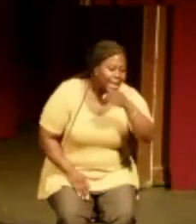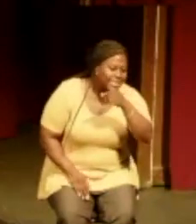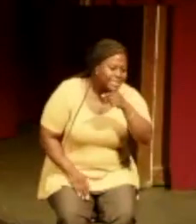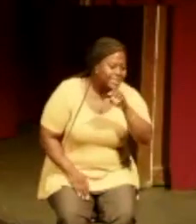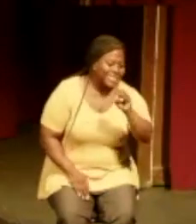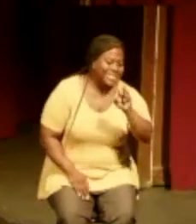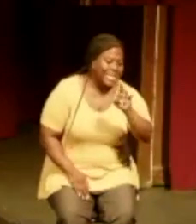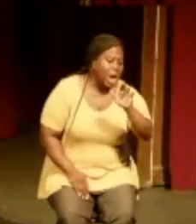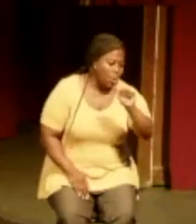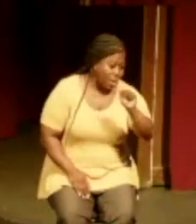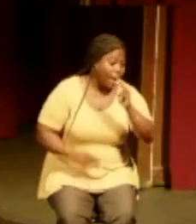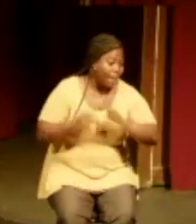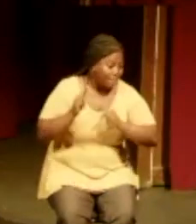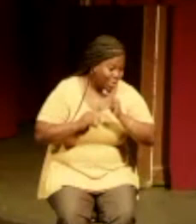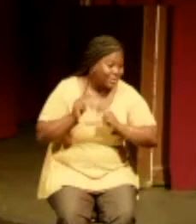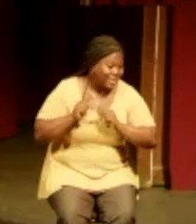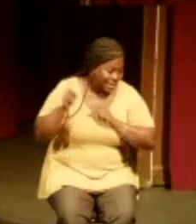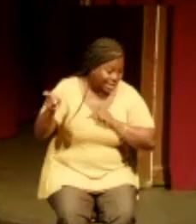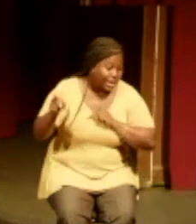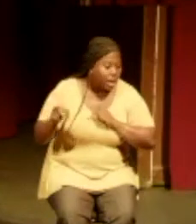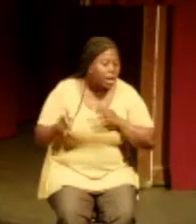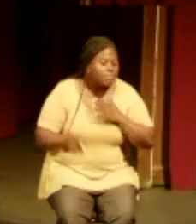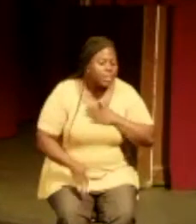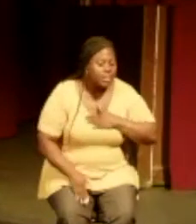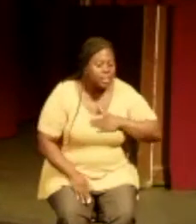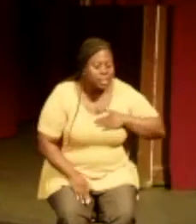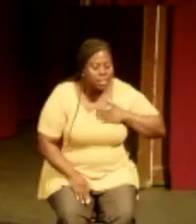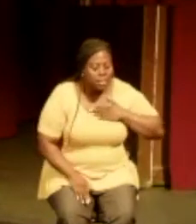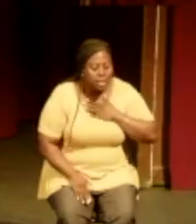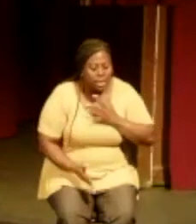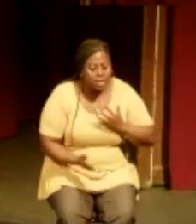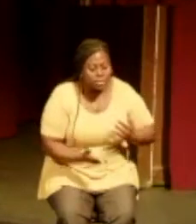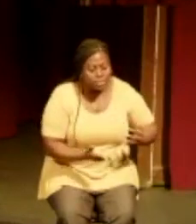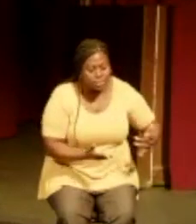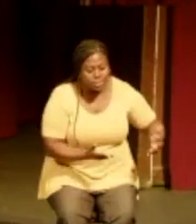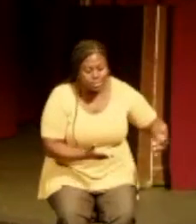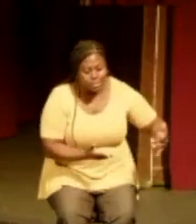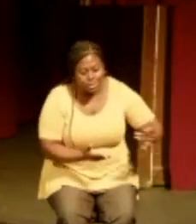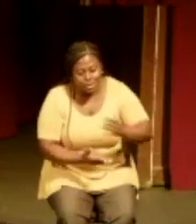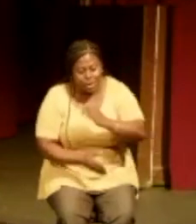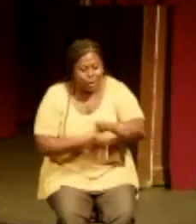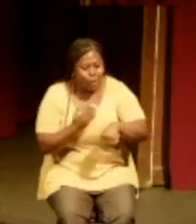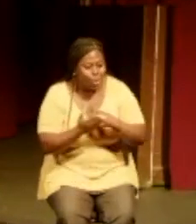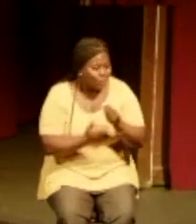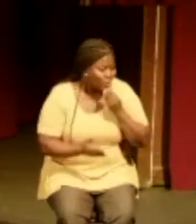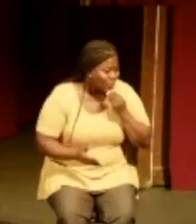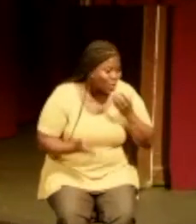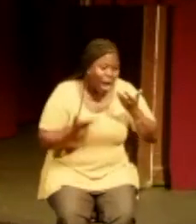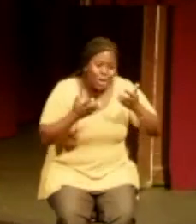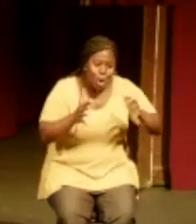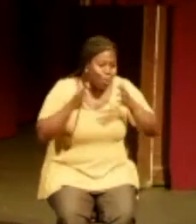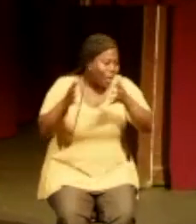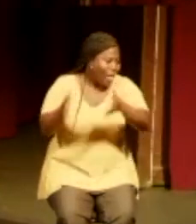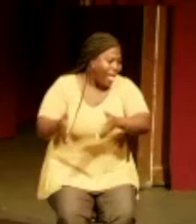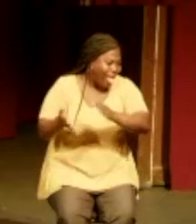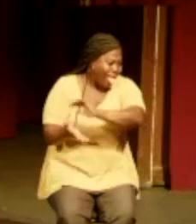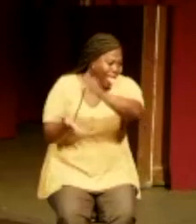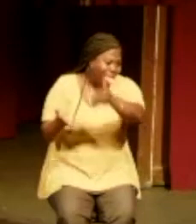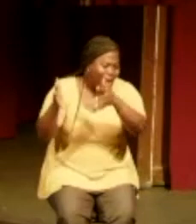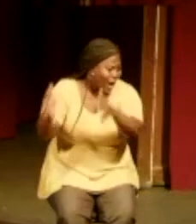part. Eat a whole bunch of food and take some with you so it doesn't end up right here and right here,